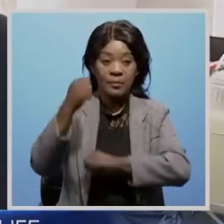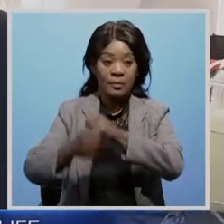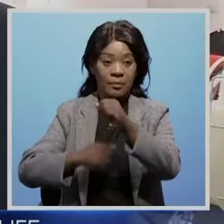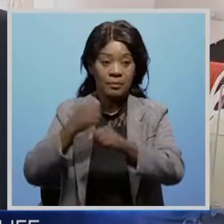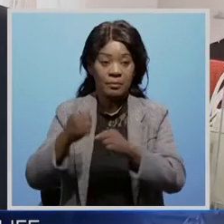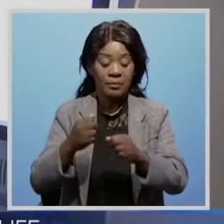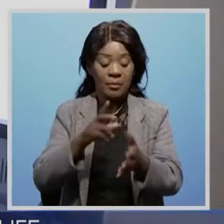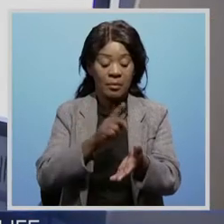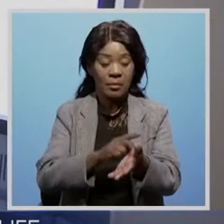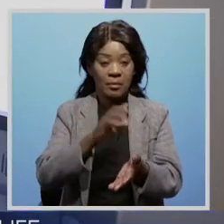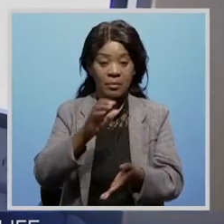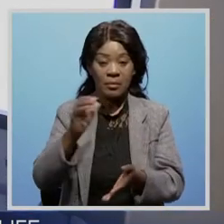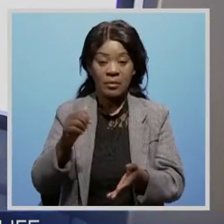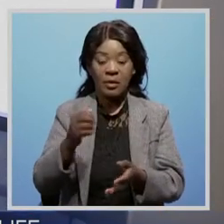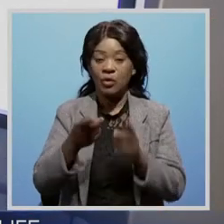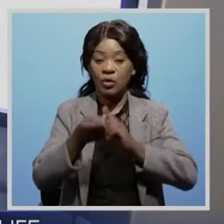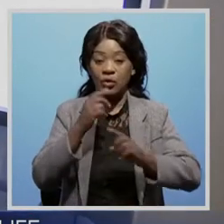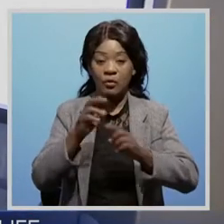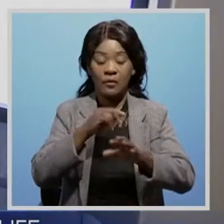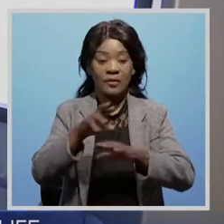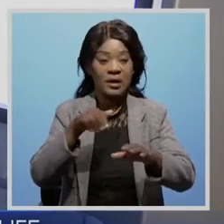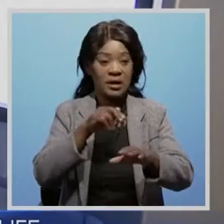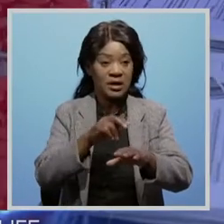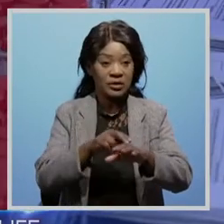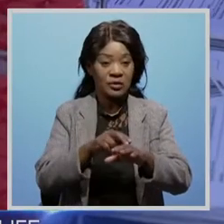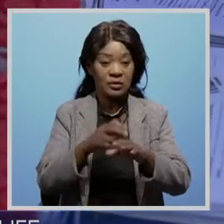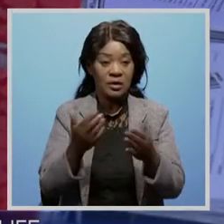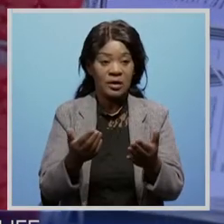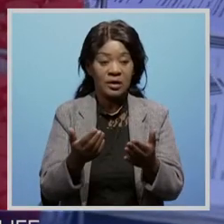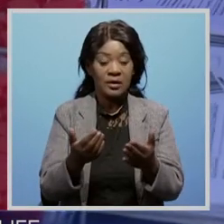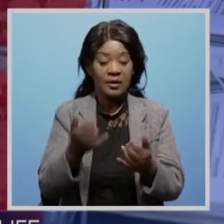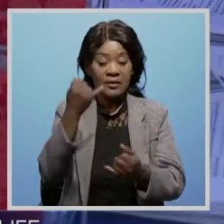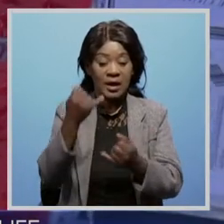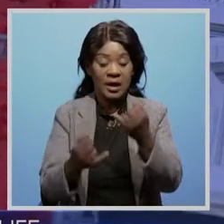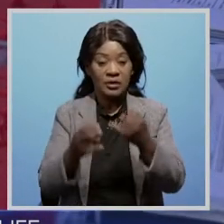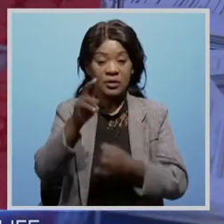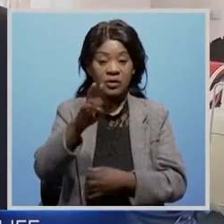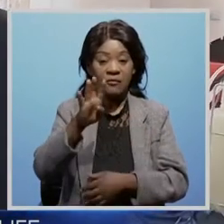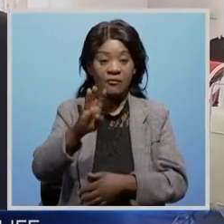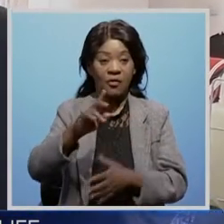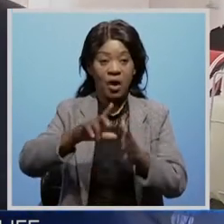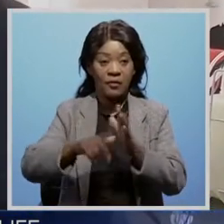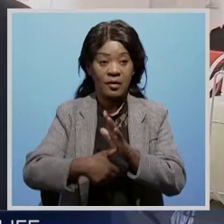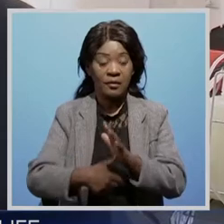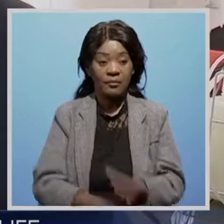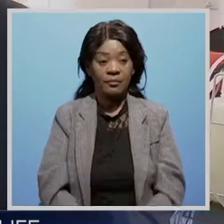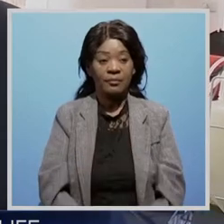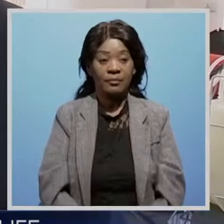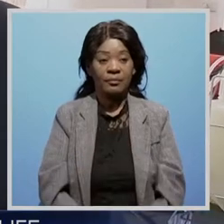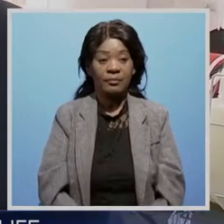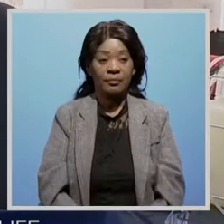took the opportunity to update the nation on the current status of COVID-19 in the last 24 hours. So we have